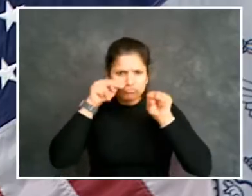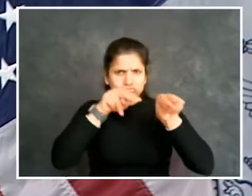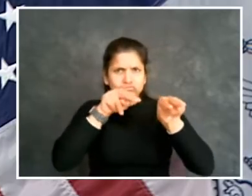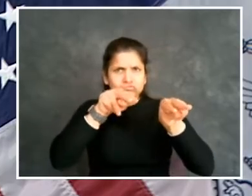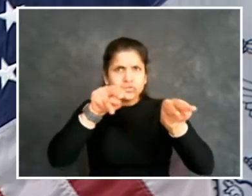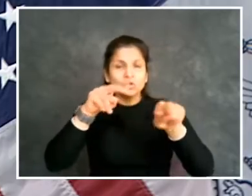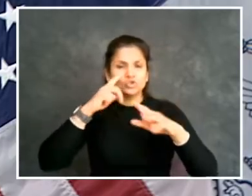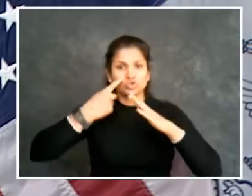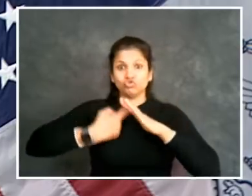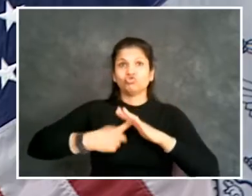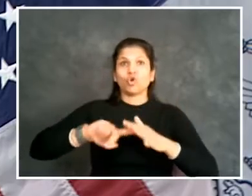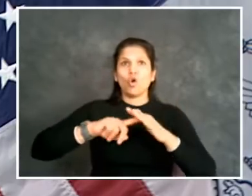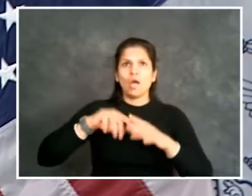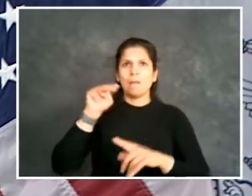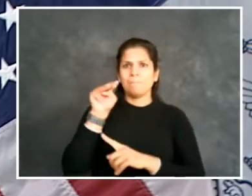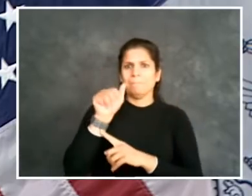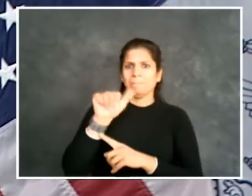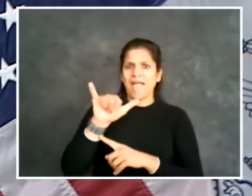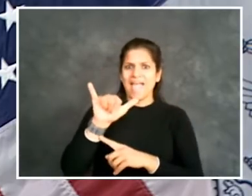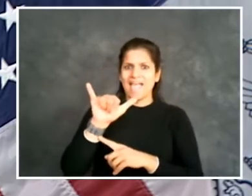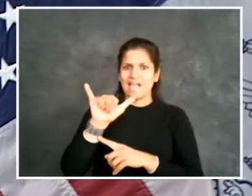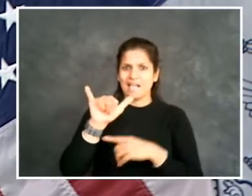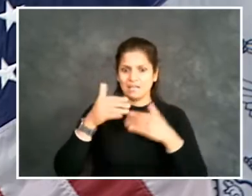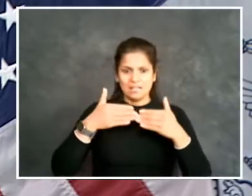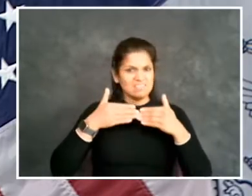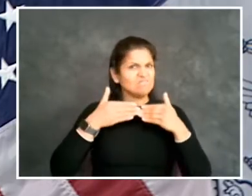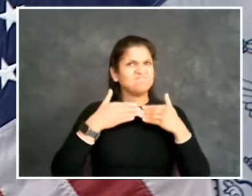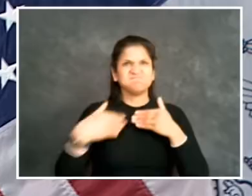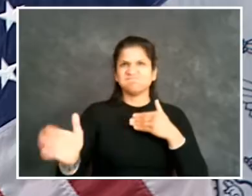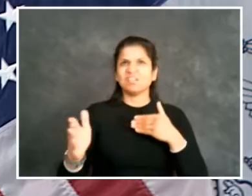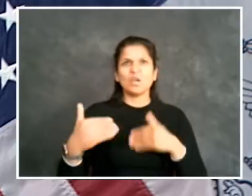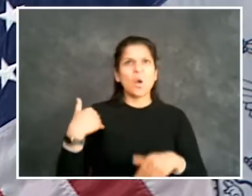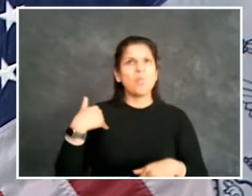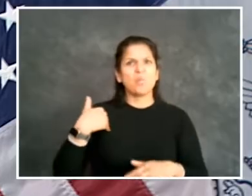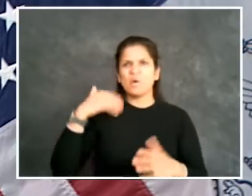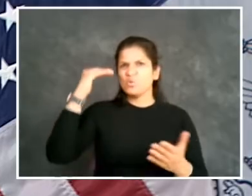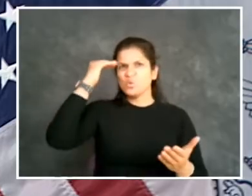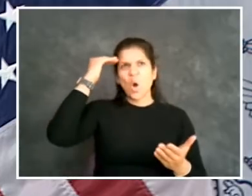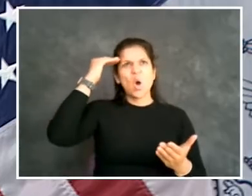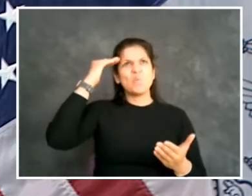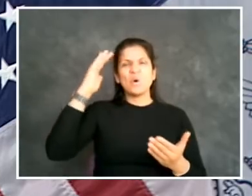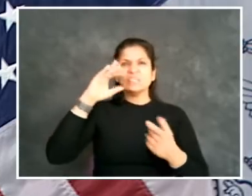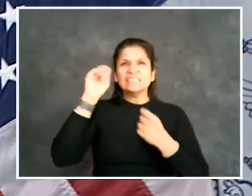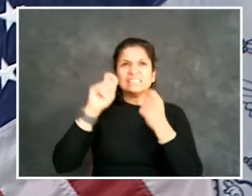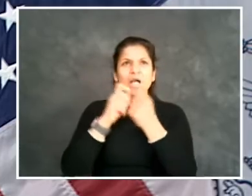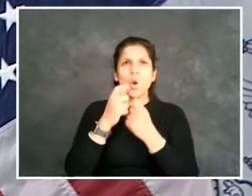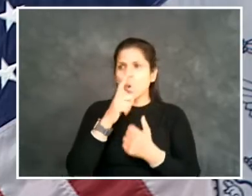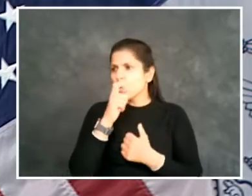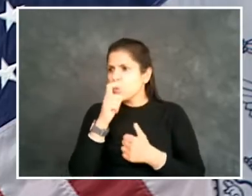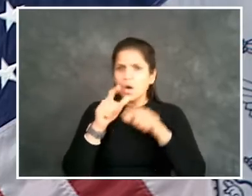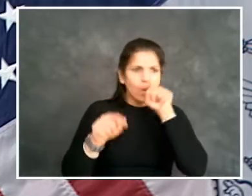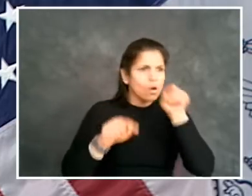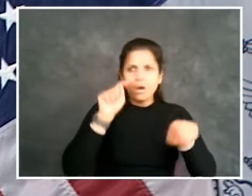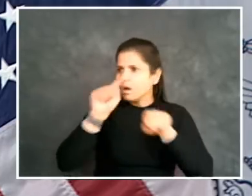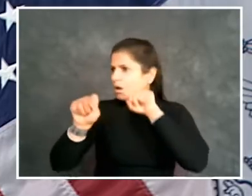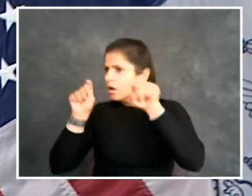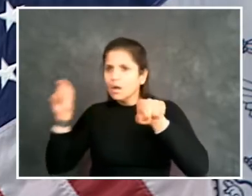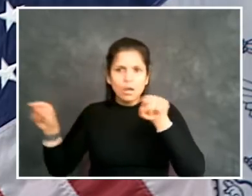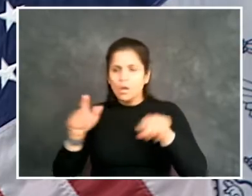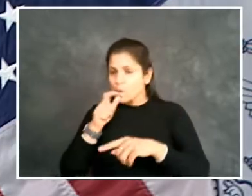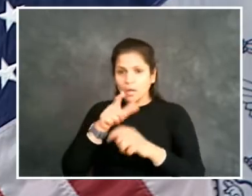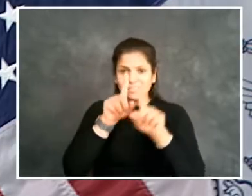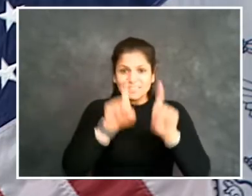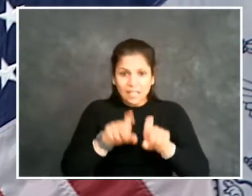where people know exactly where to call, or they are called, to connect them to the hotel room and make sure the arrangements are